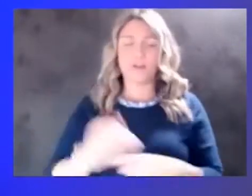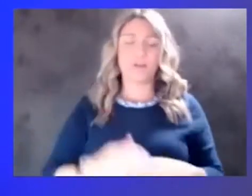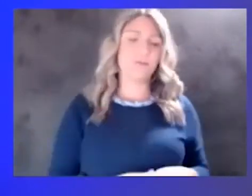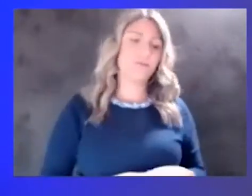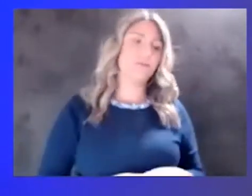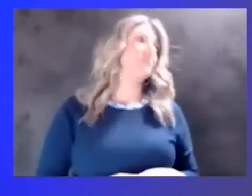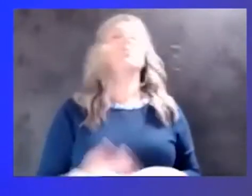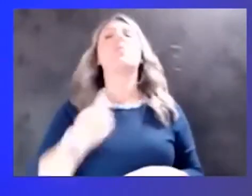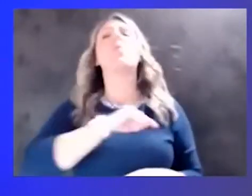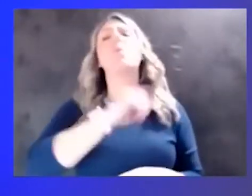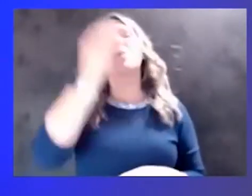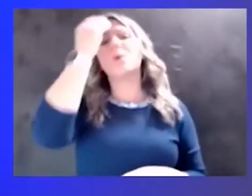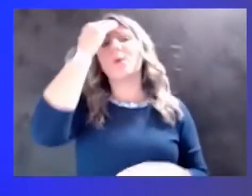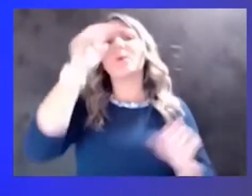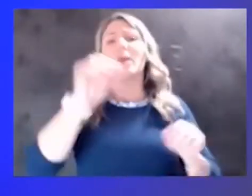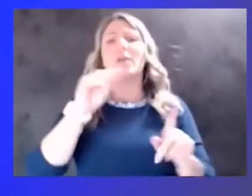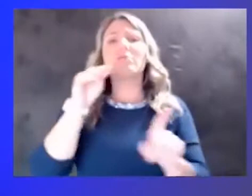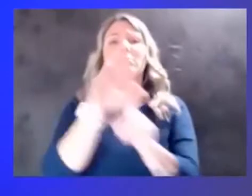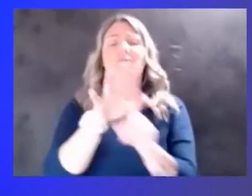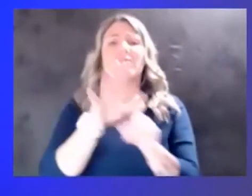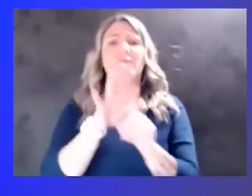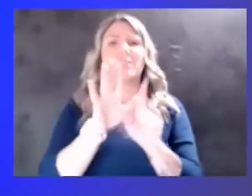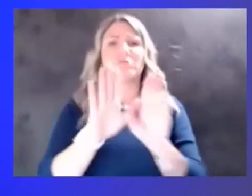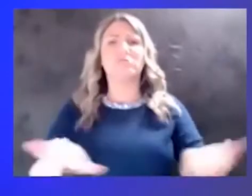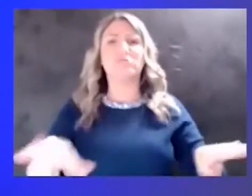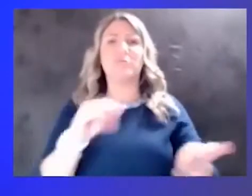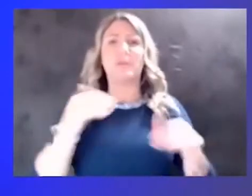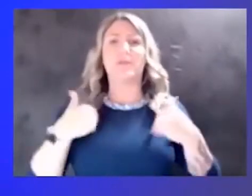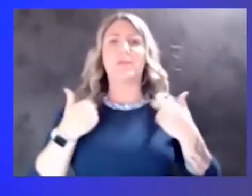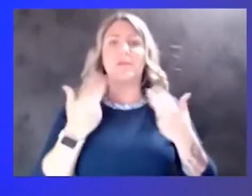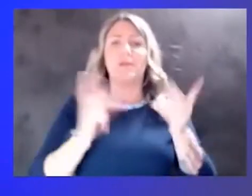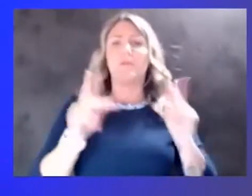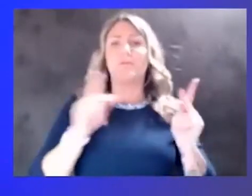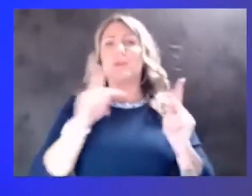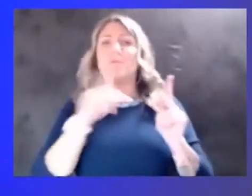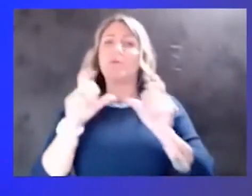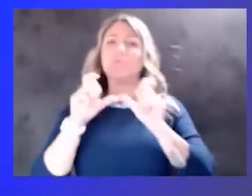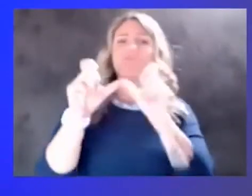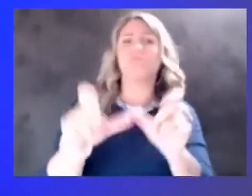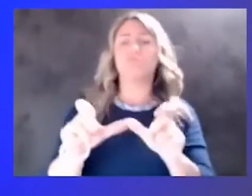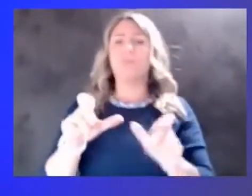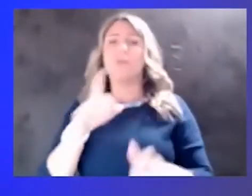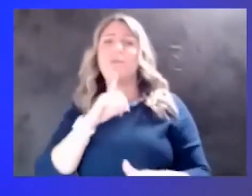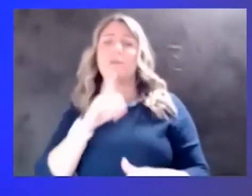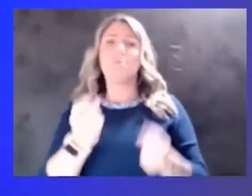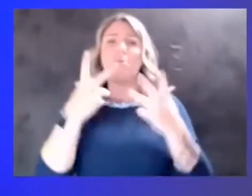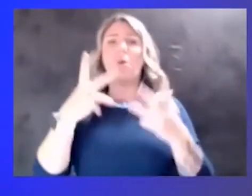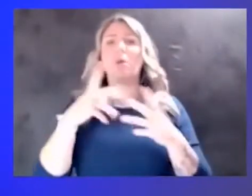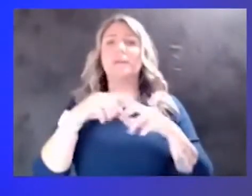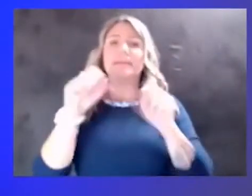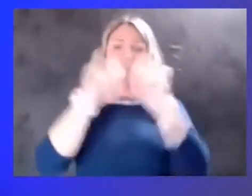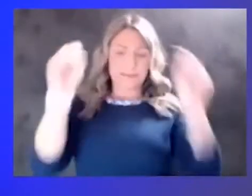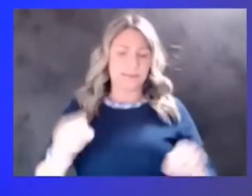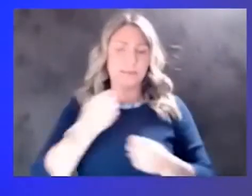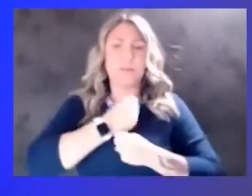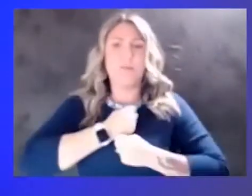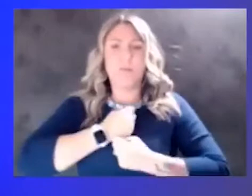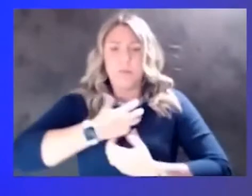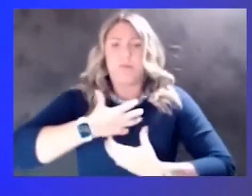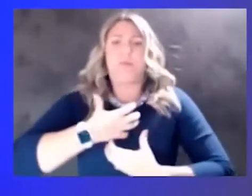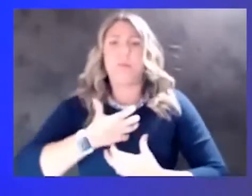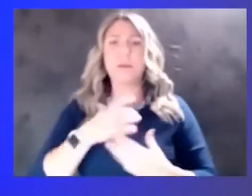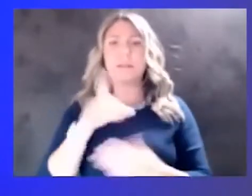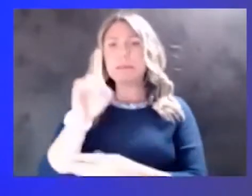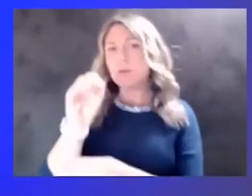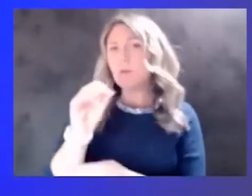affect children as well, young people as well, long COVID symptoms, multi-system inflammatory disorder. So this is great that we can have these young people